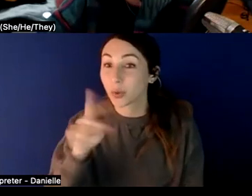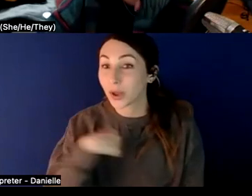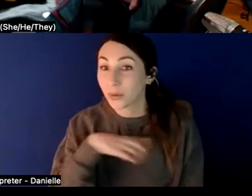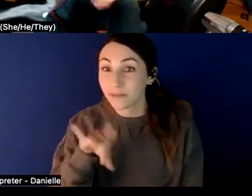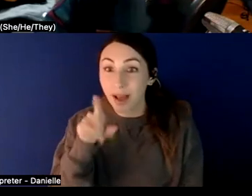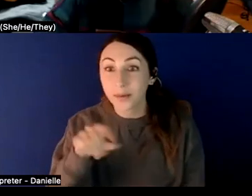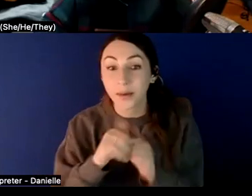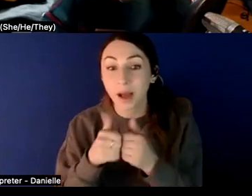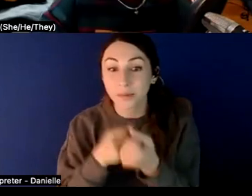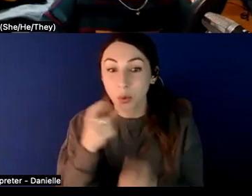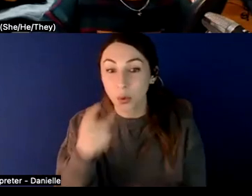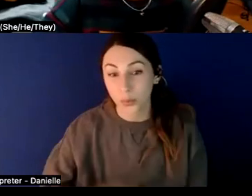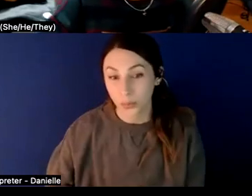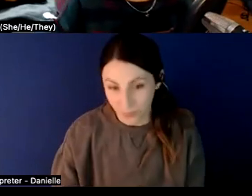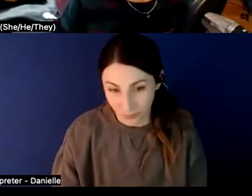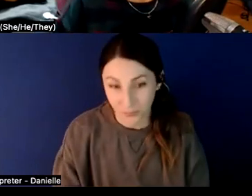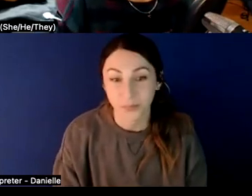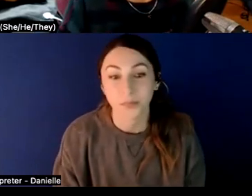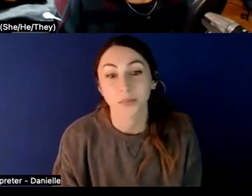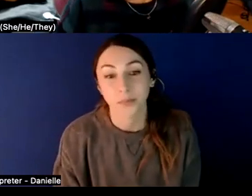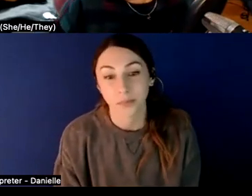can we support you?